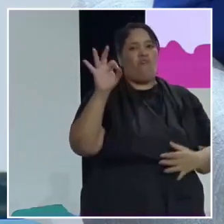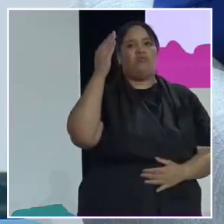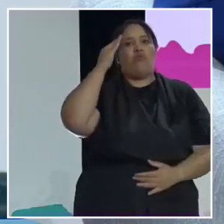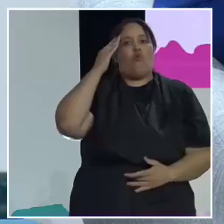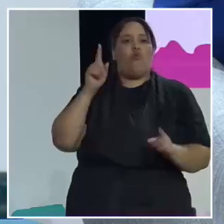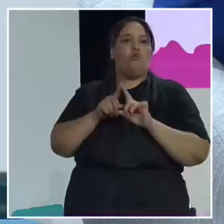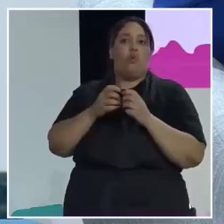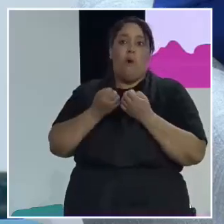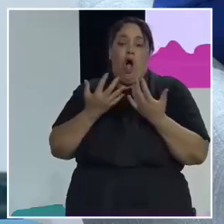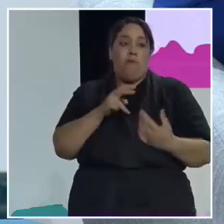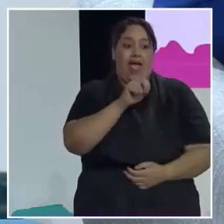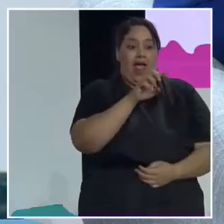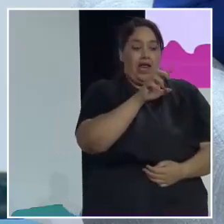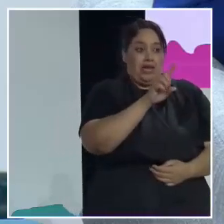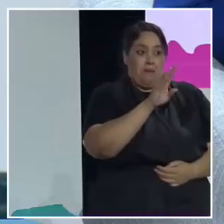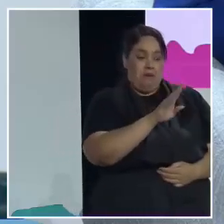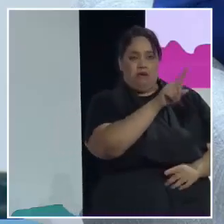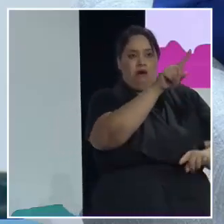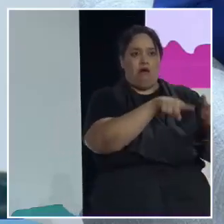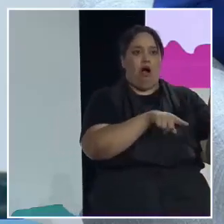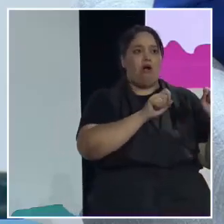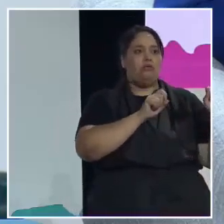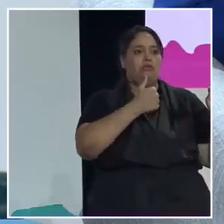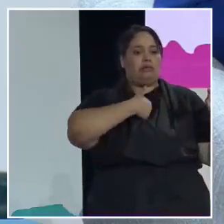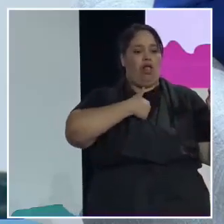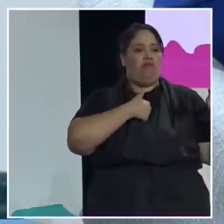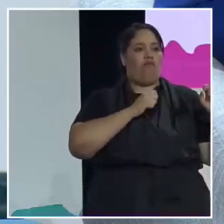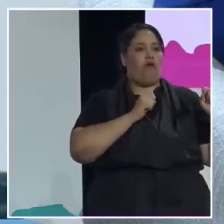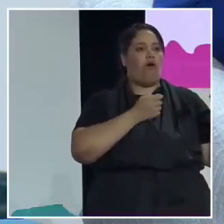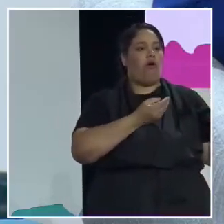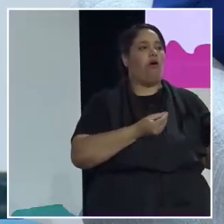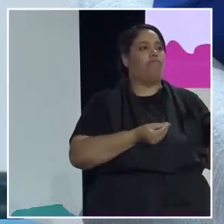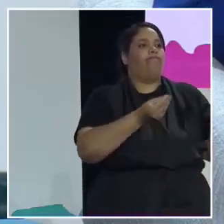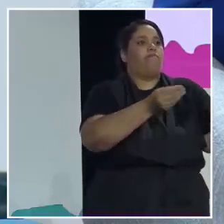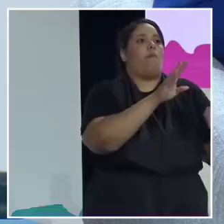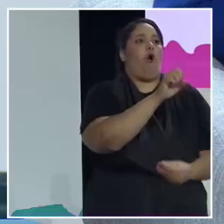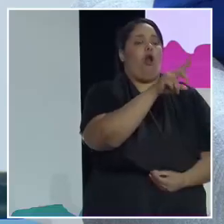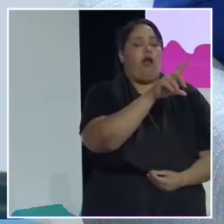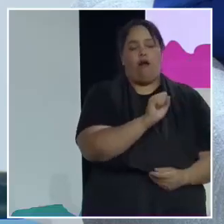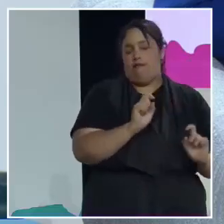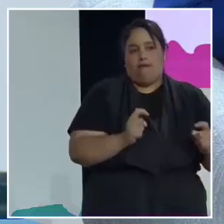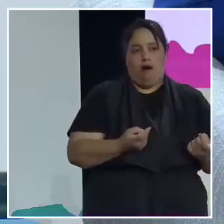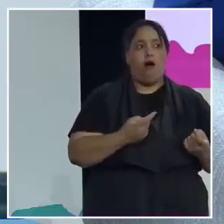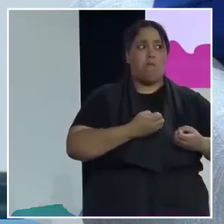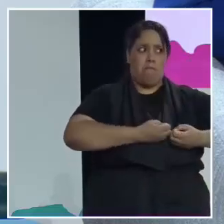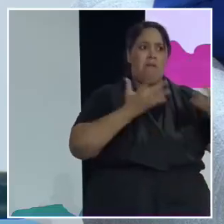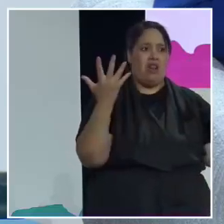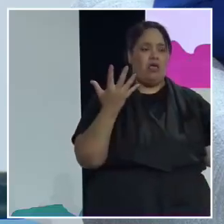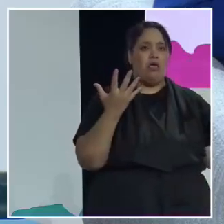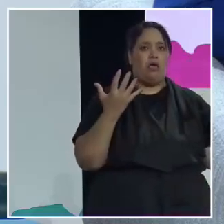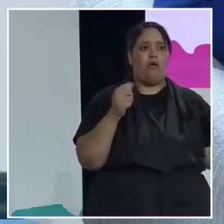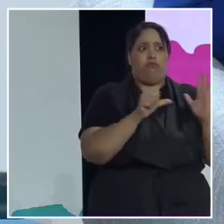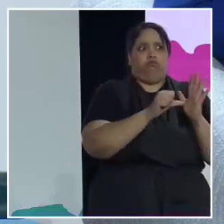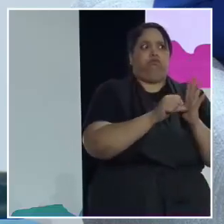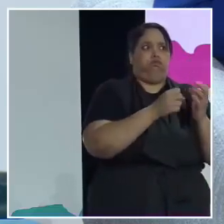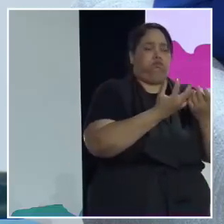these NDBs are not able to issue bonds themselves. The numbers are significant. A large majority, especially